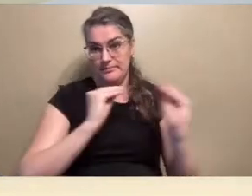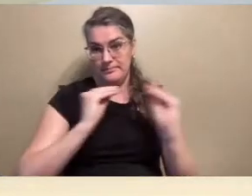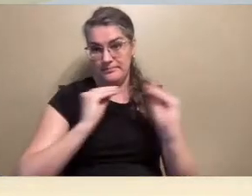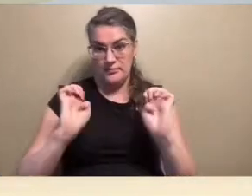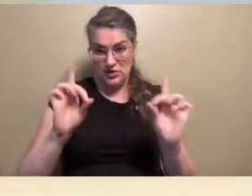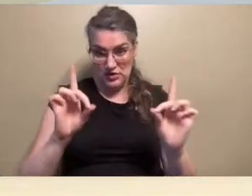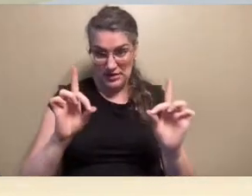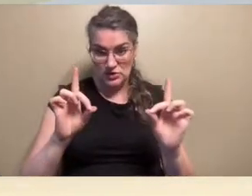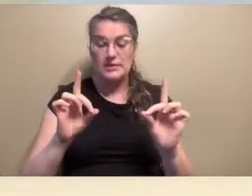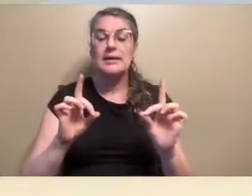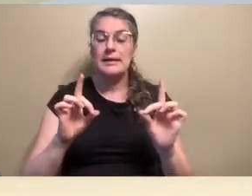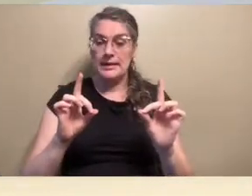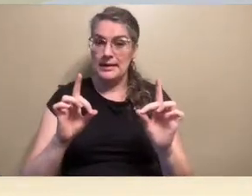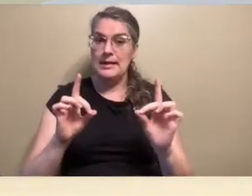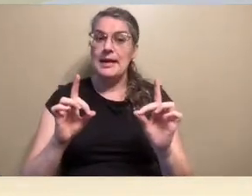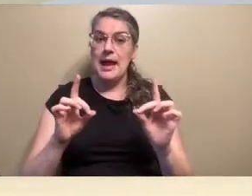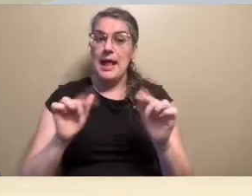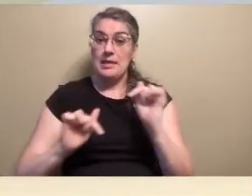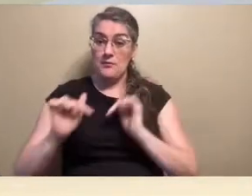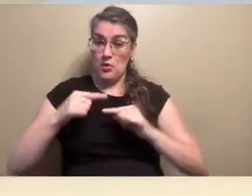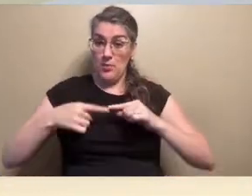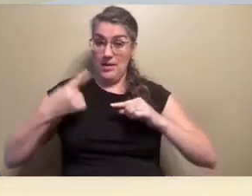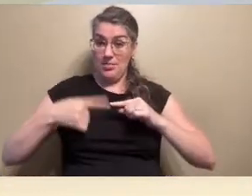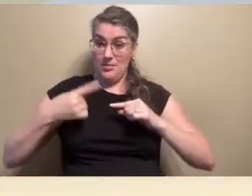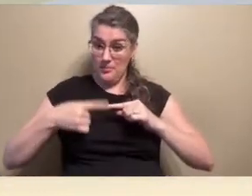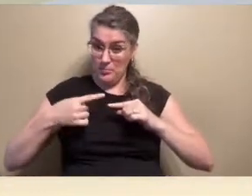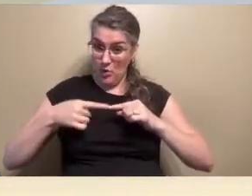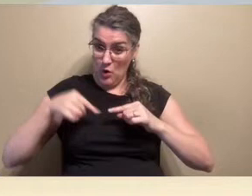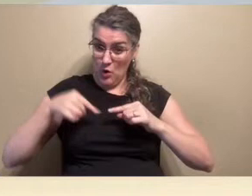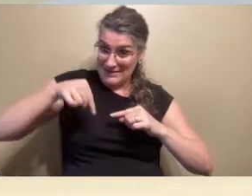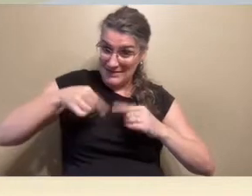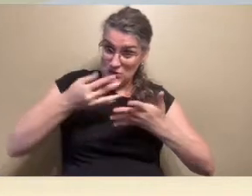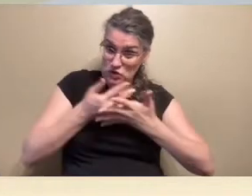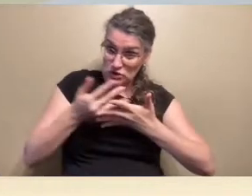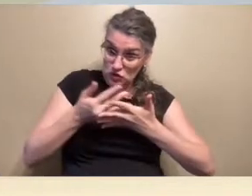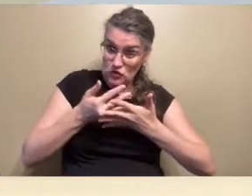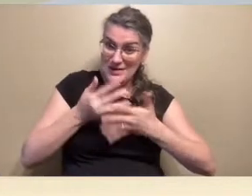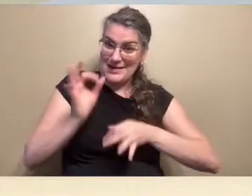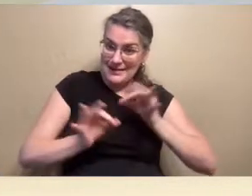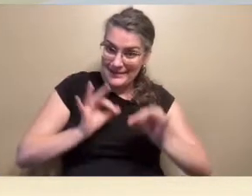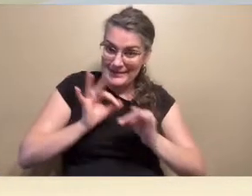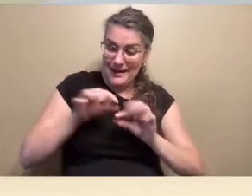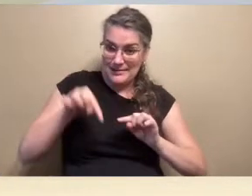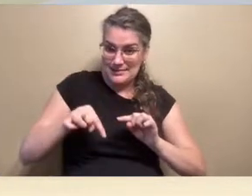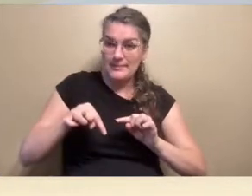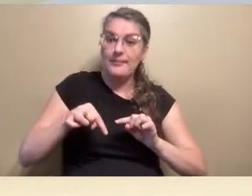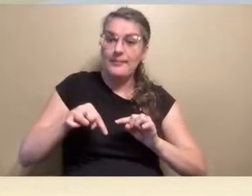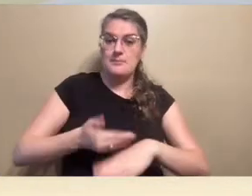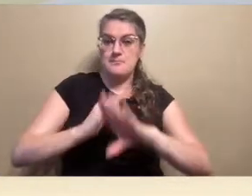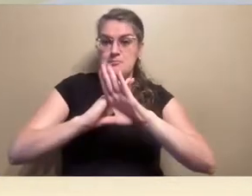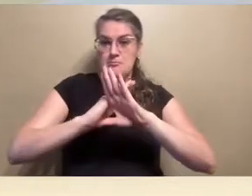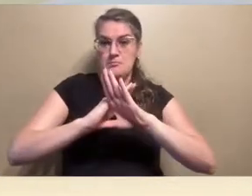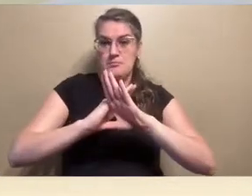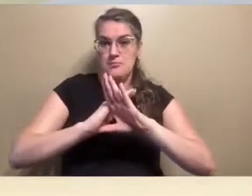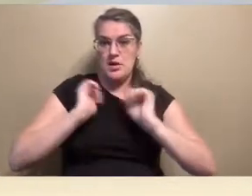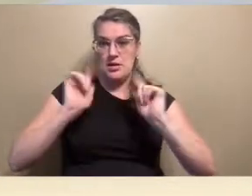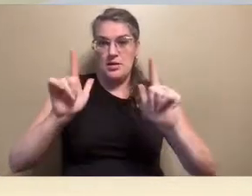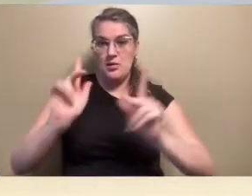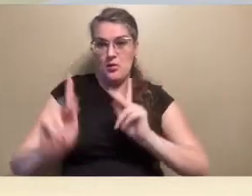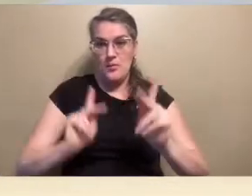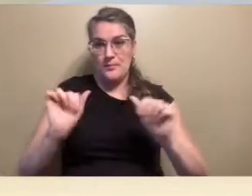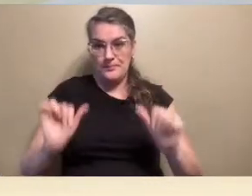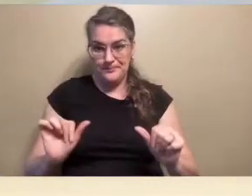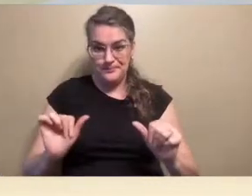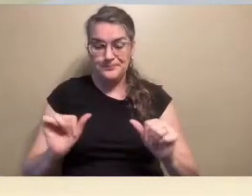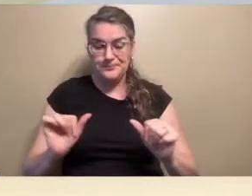points of entry, regardless of that level of vaccination being achieved. And that's, again, just trying to protect us as